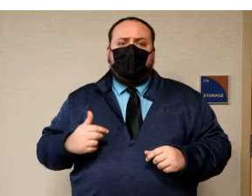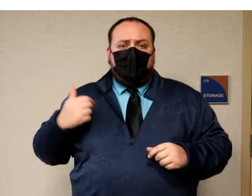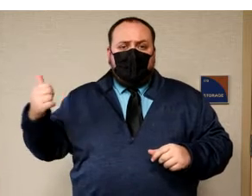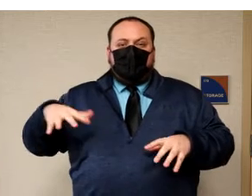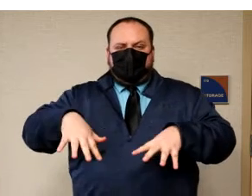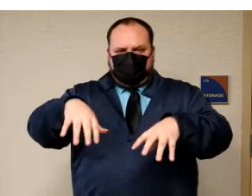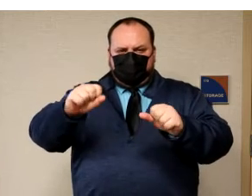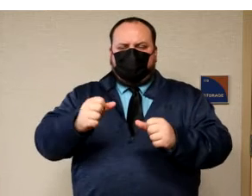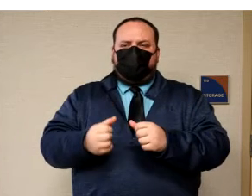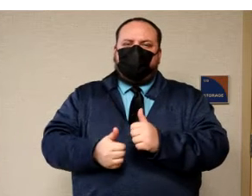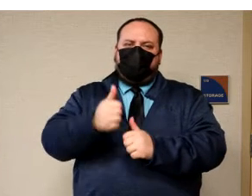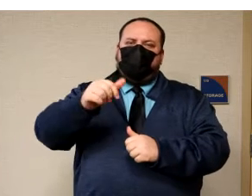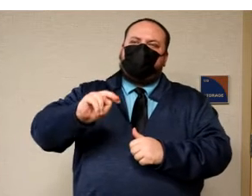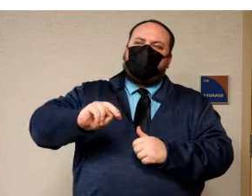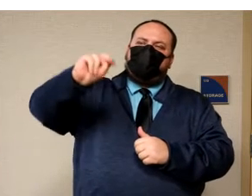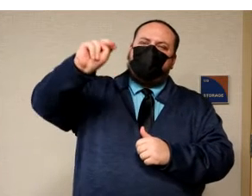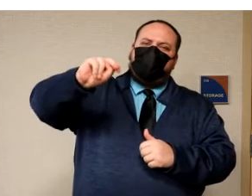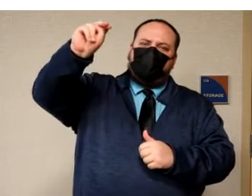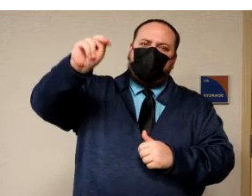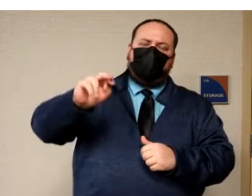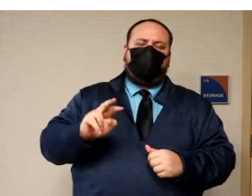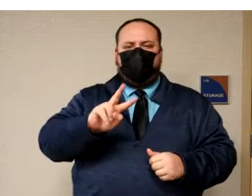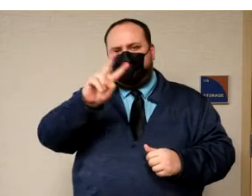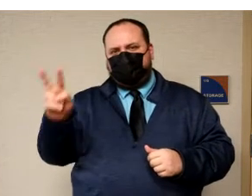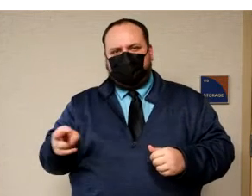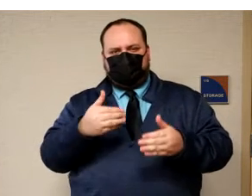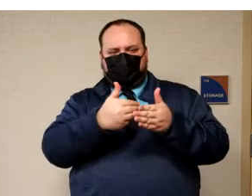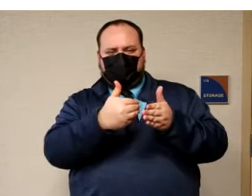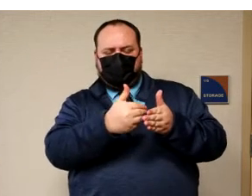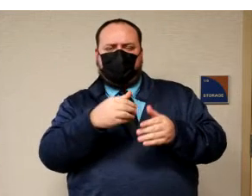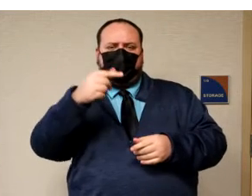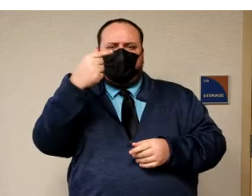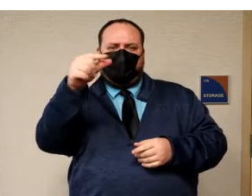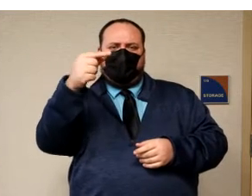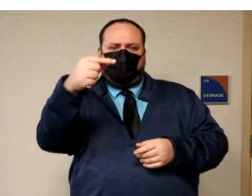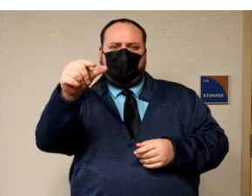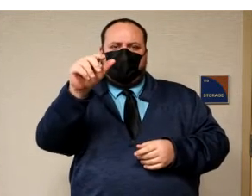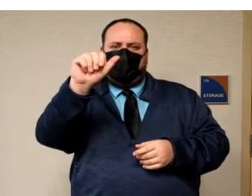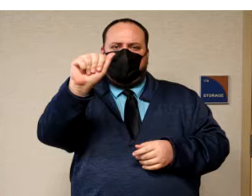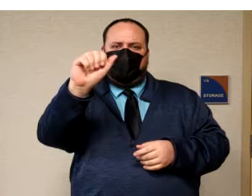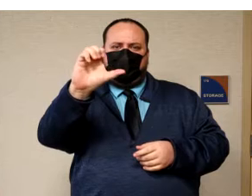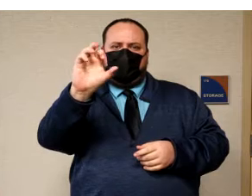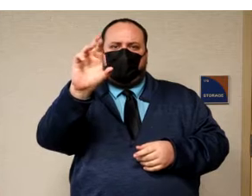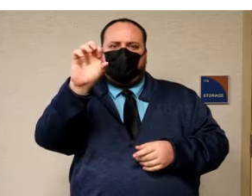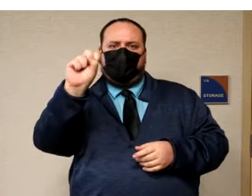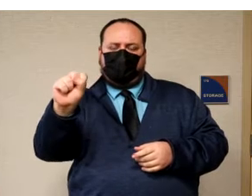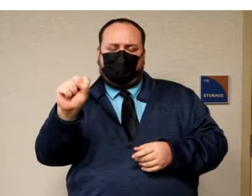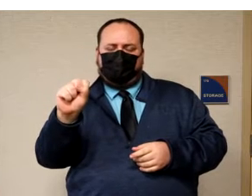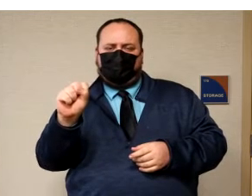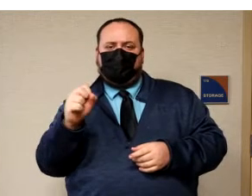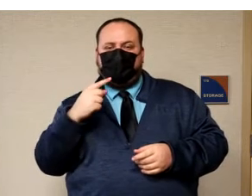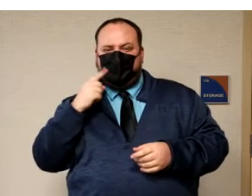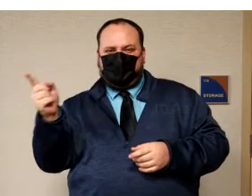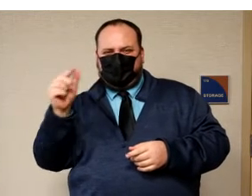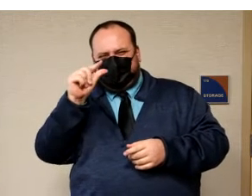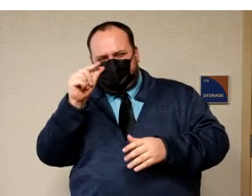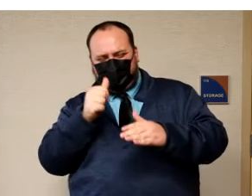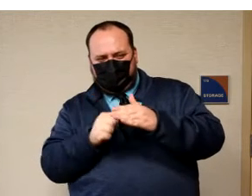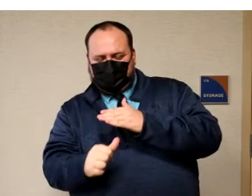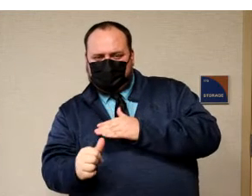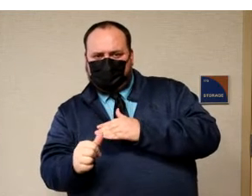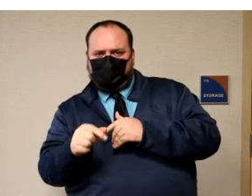of northern part of Visalia above Green Acres. So this one is, again, under just a little